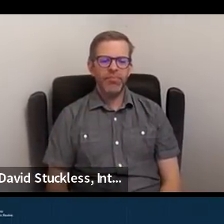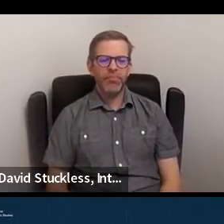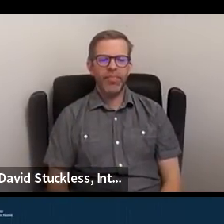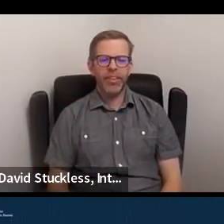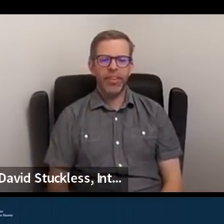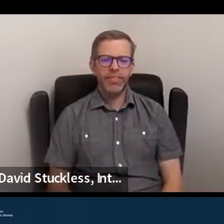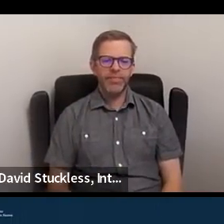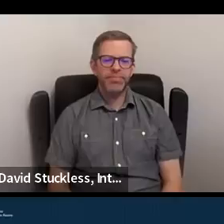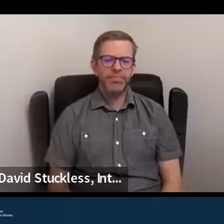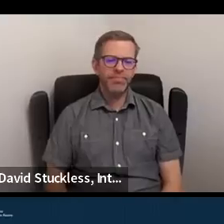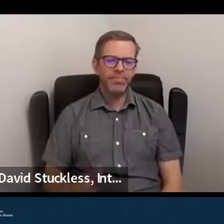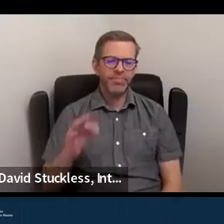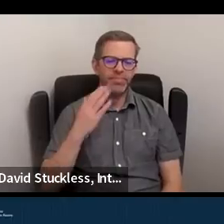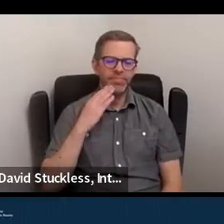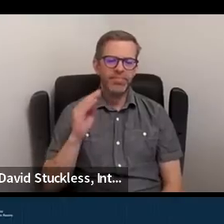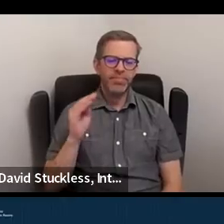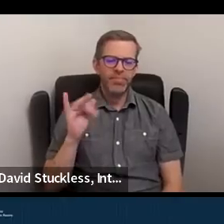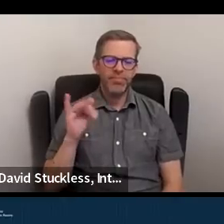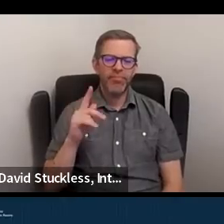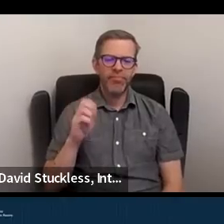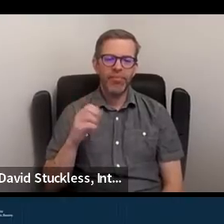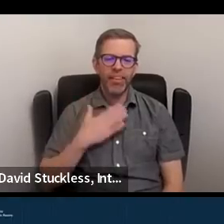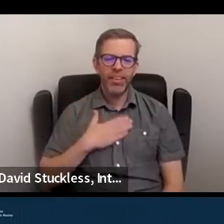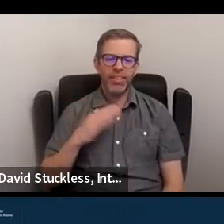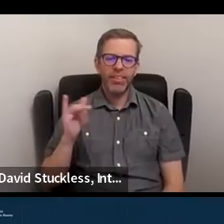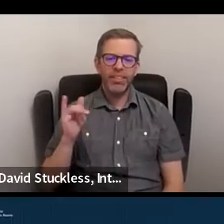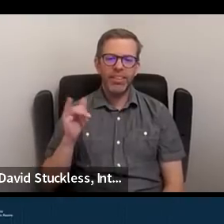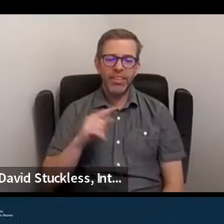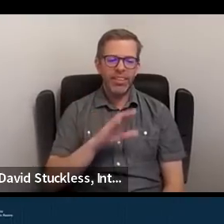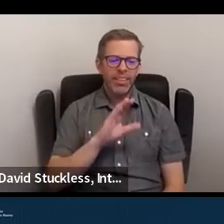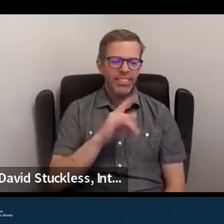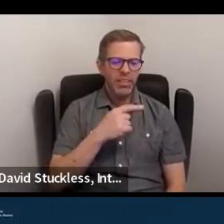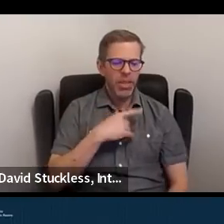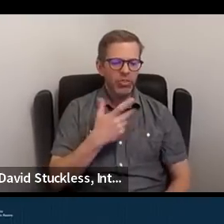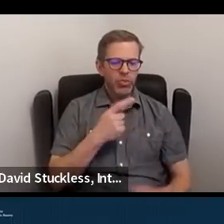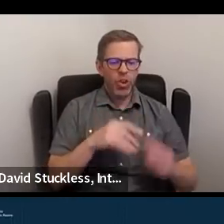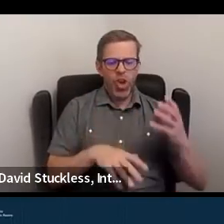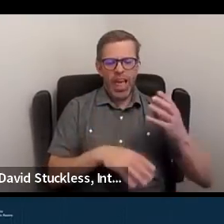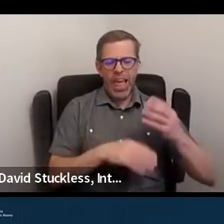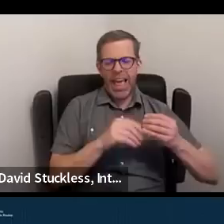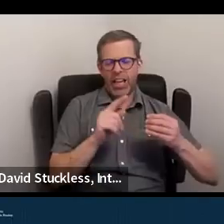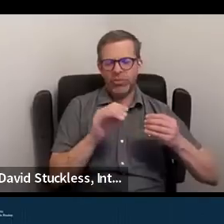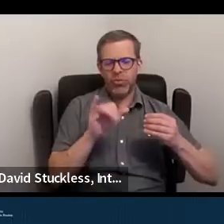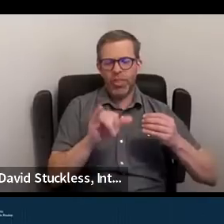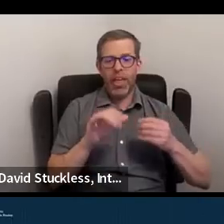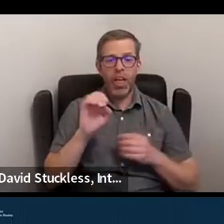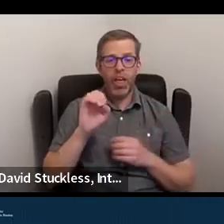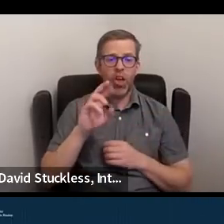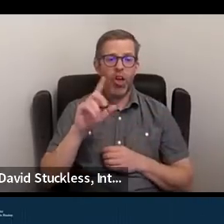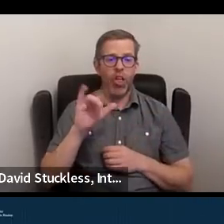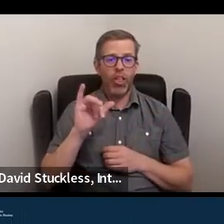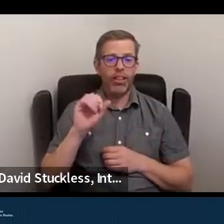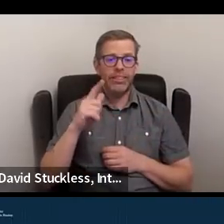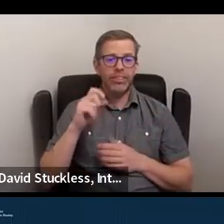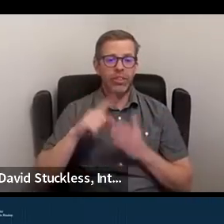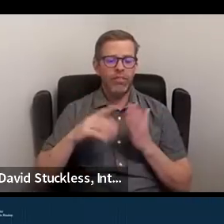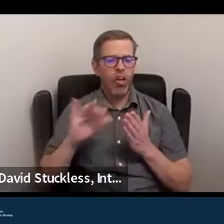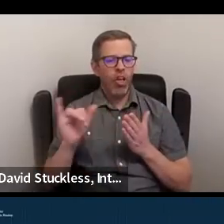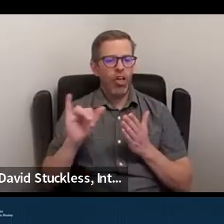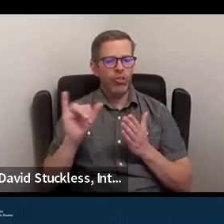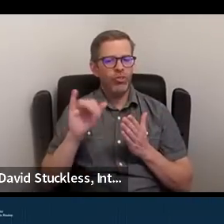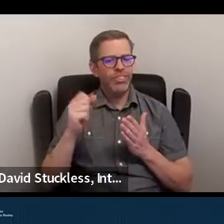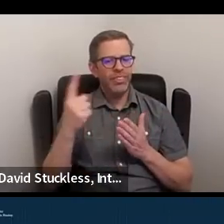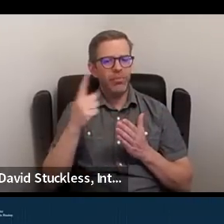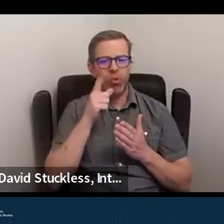Great. Well, thank you, Mike. I appreciate it. Cynthia, let me just add to that. The early stage investigator is also someone who has